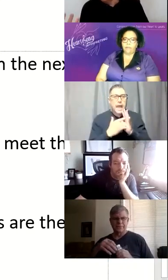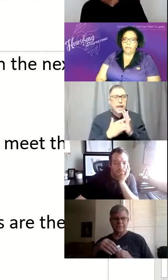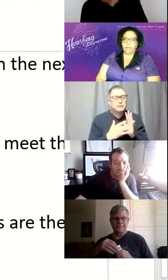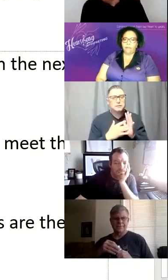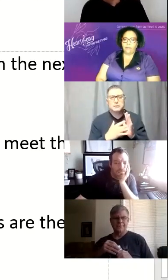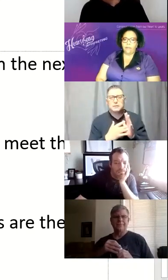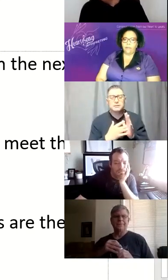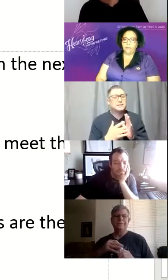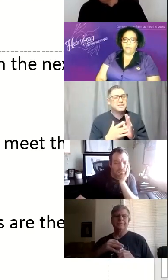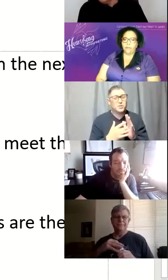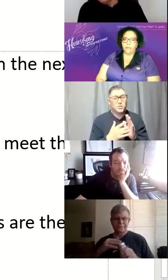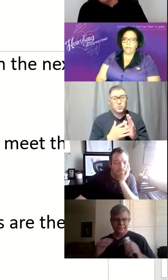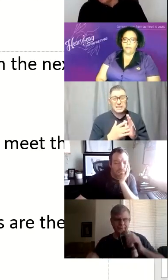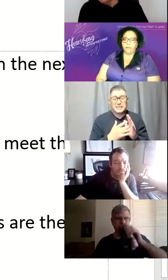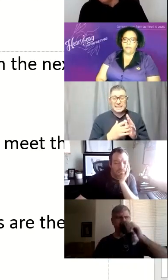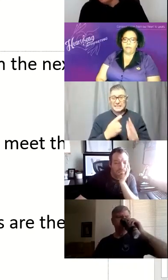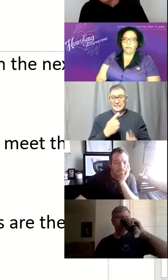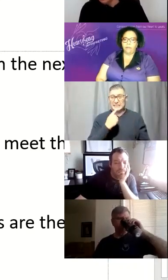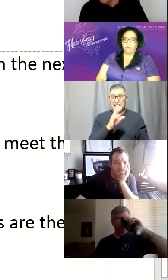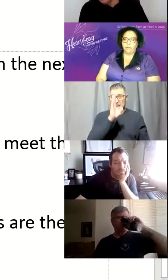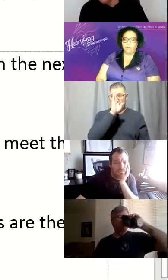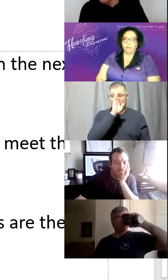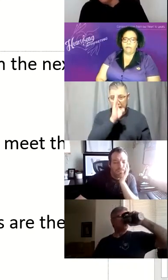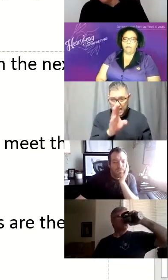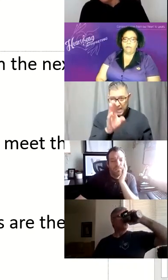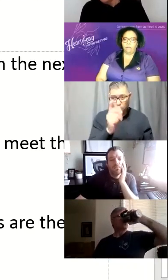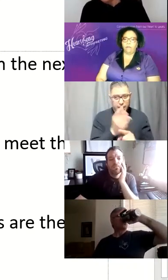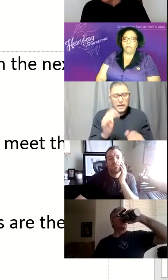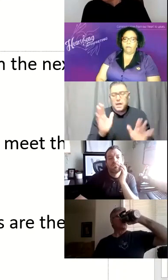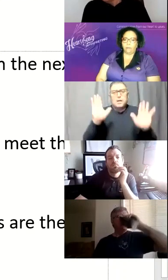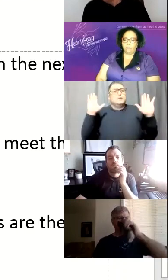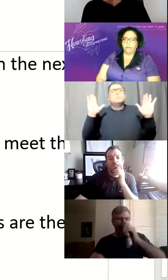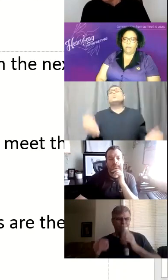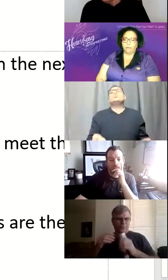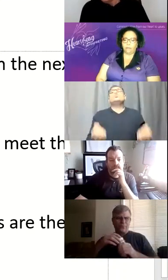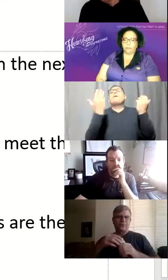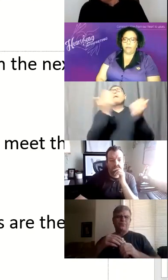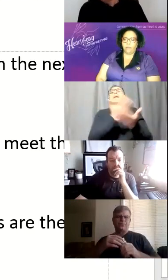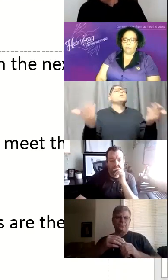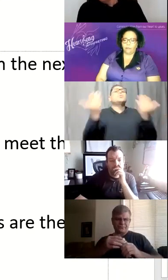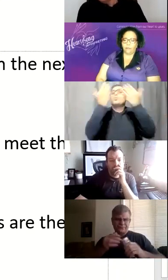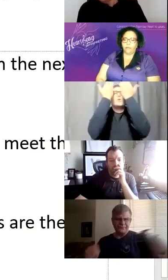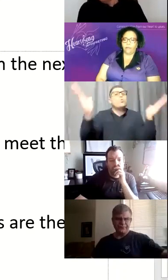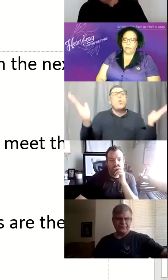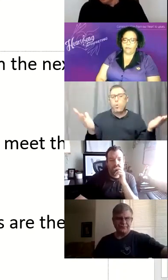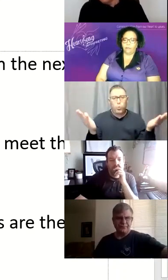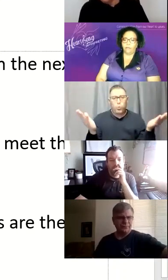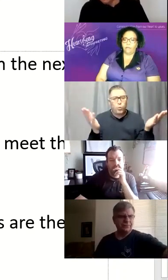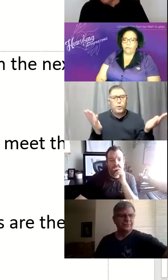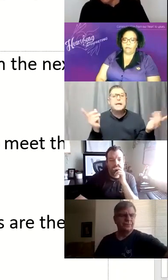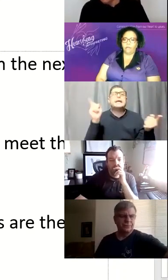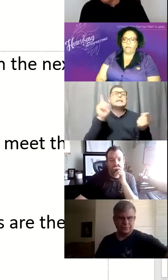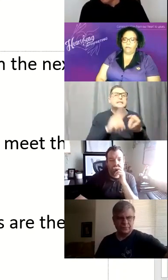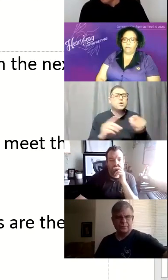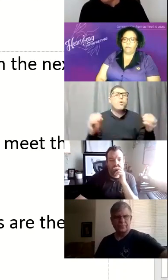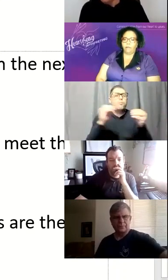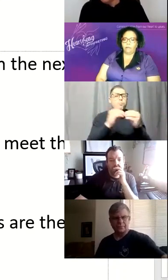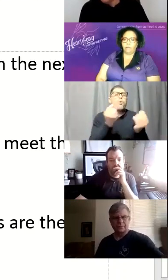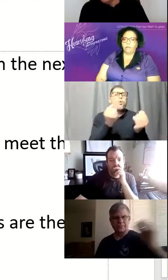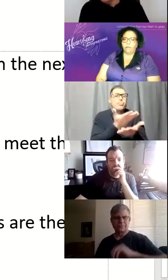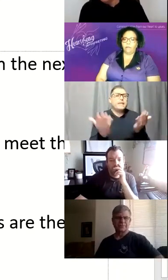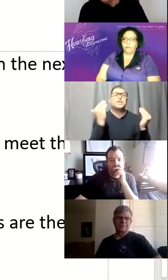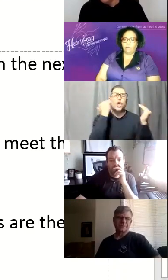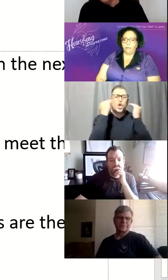because there's just too many unknowns right now. And until we get a little bit more knowns, I think I'll be